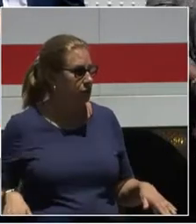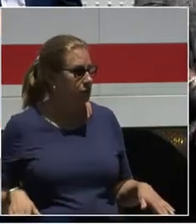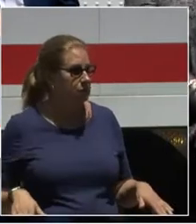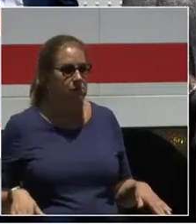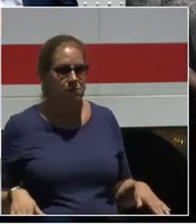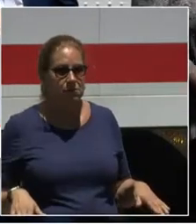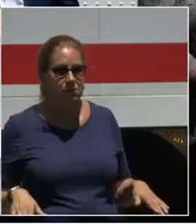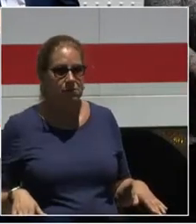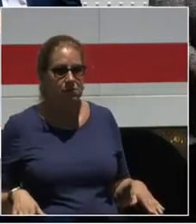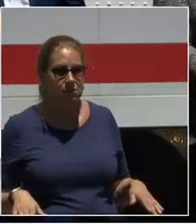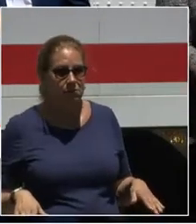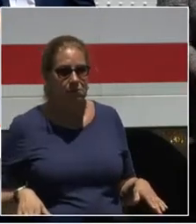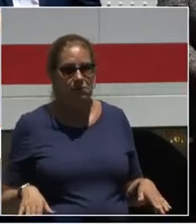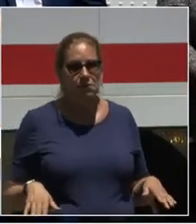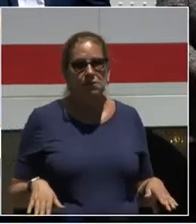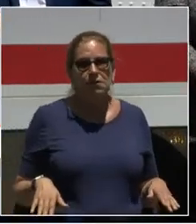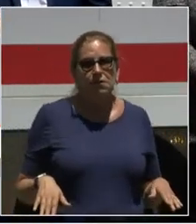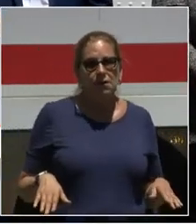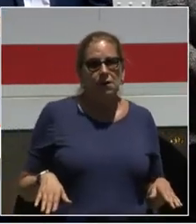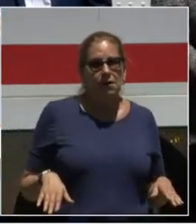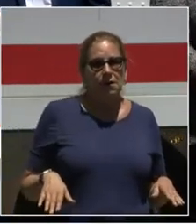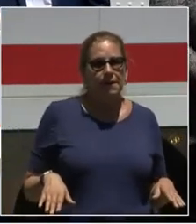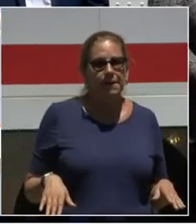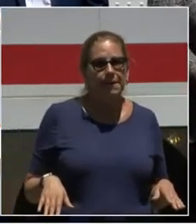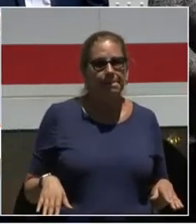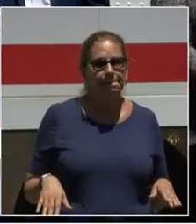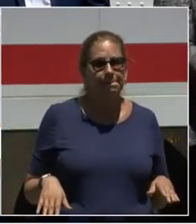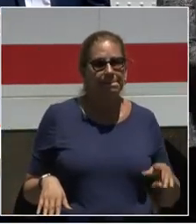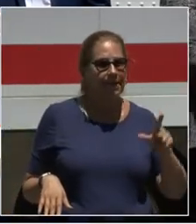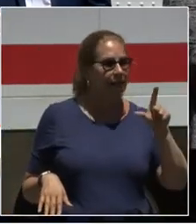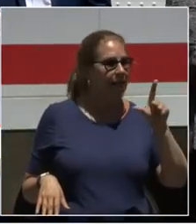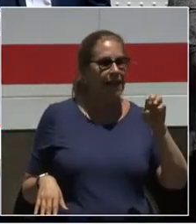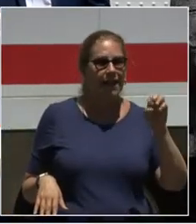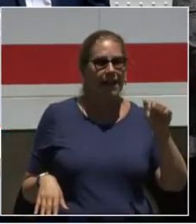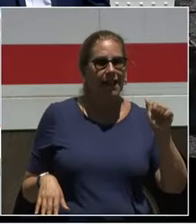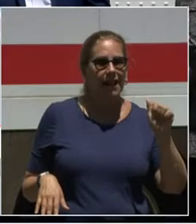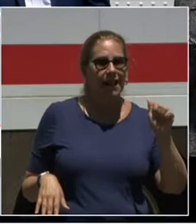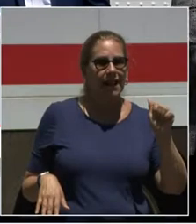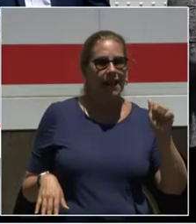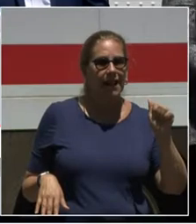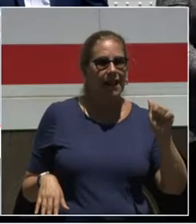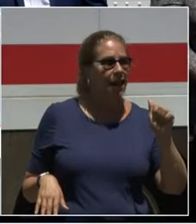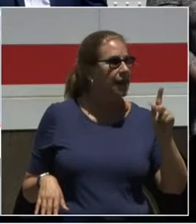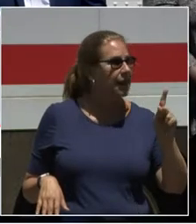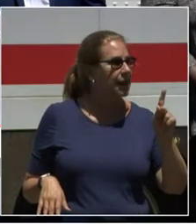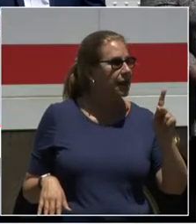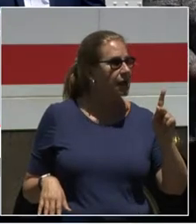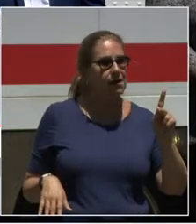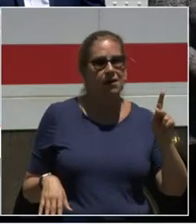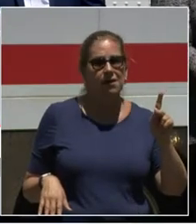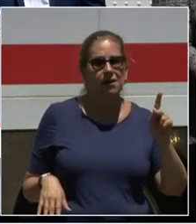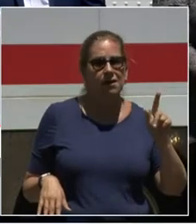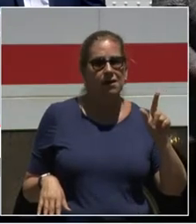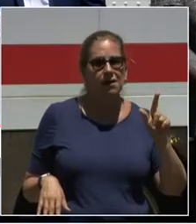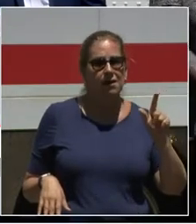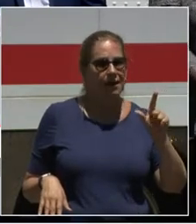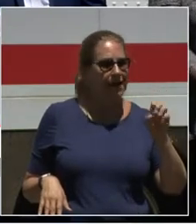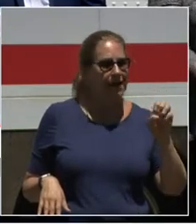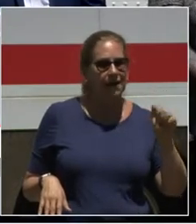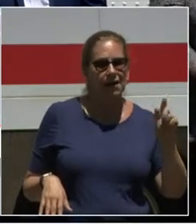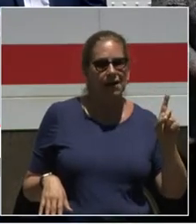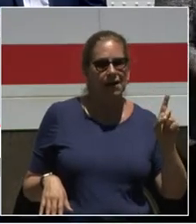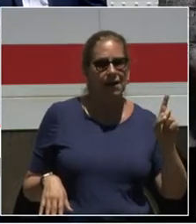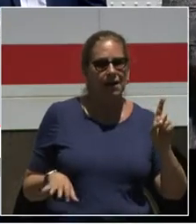pipes. So, okay. What's the remediation strategy? You know, as far as when pipes are